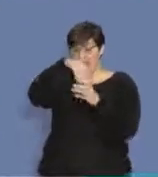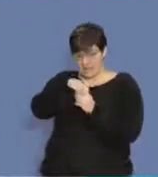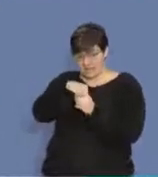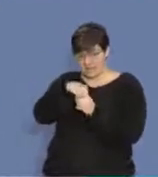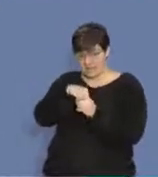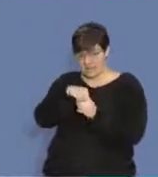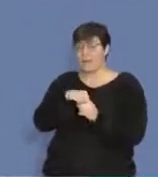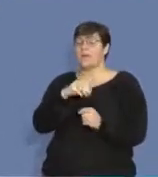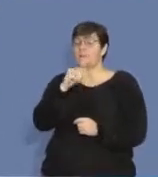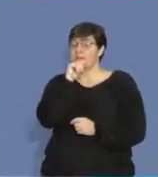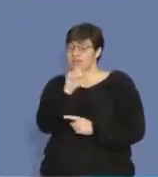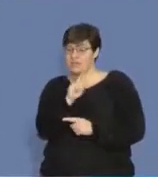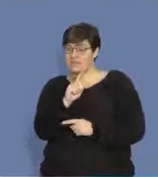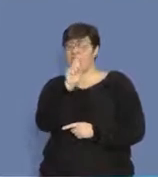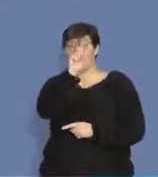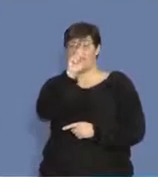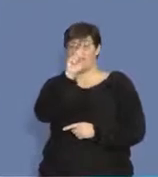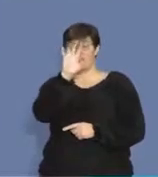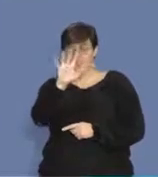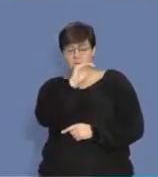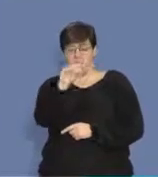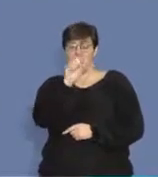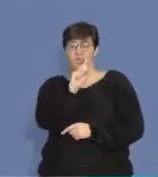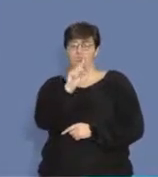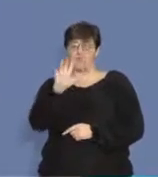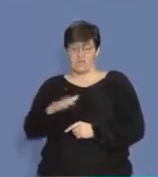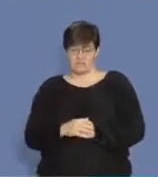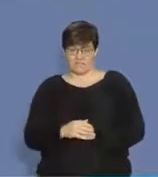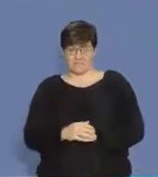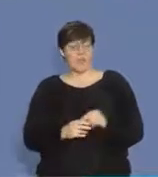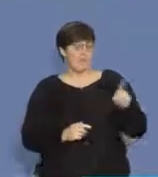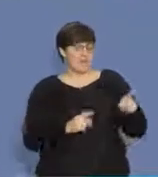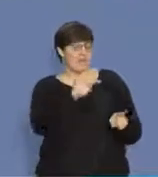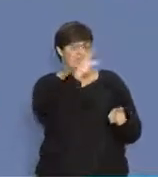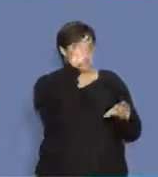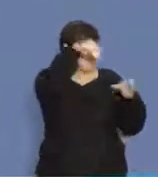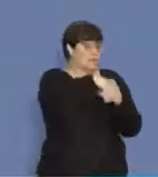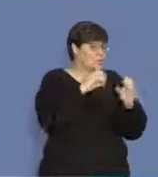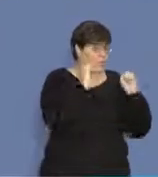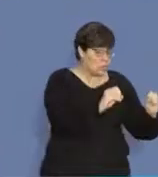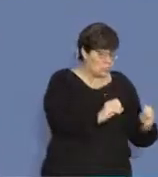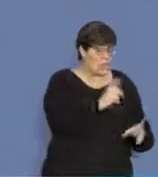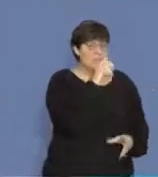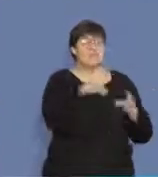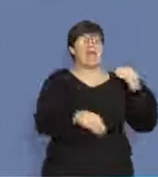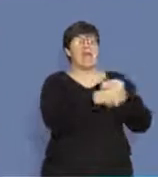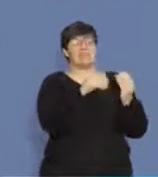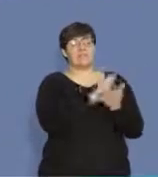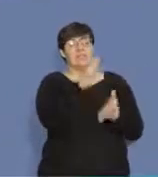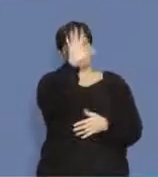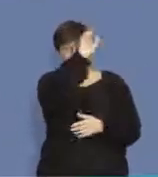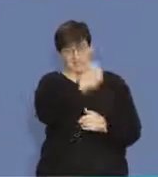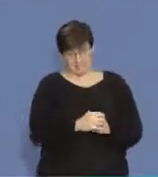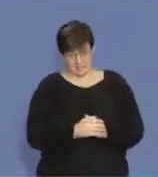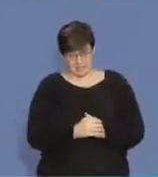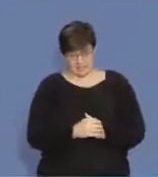be 15 over 115. The moment it's exclusive, you just have to add 15% to the